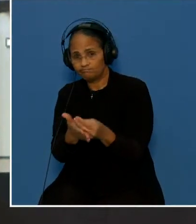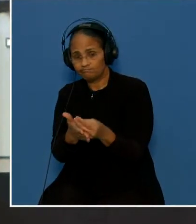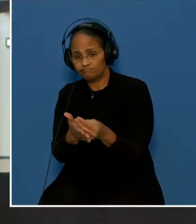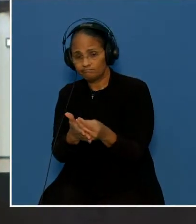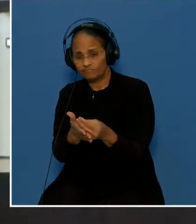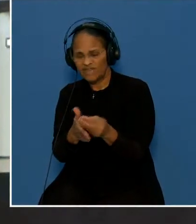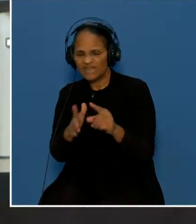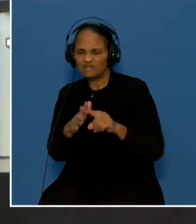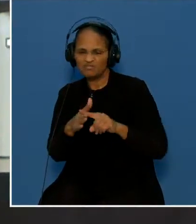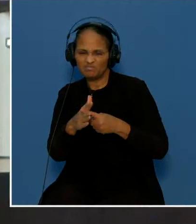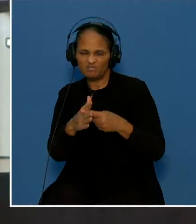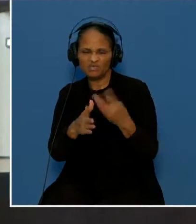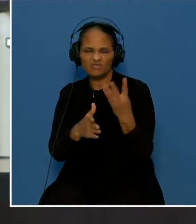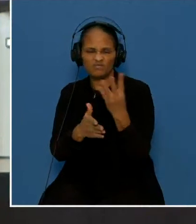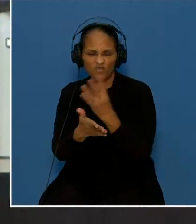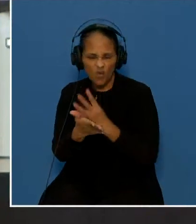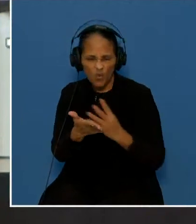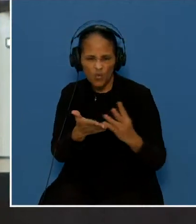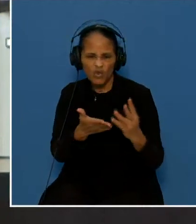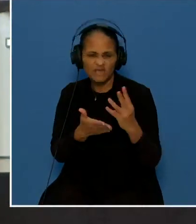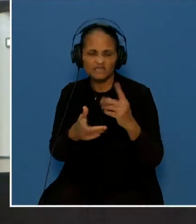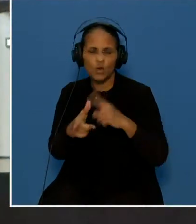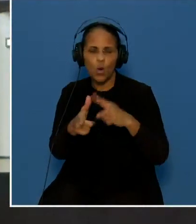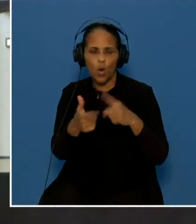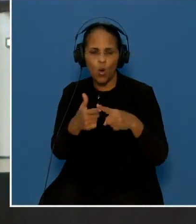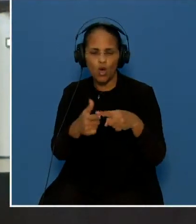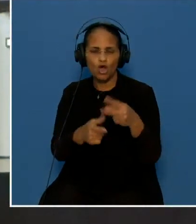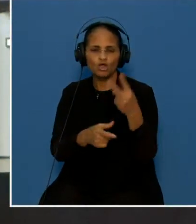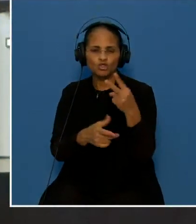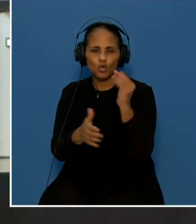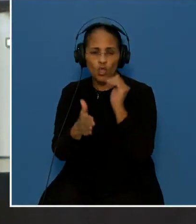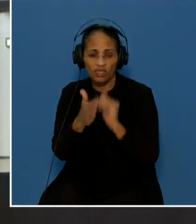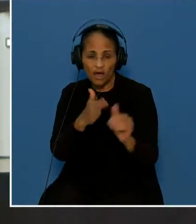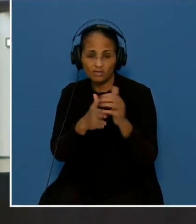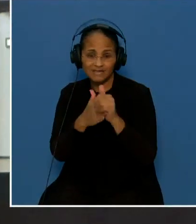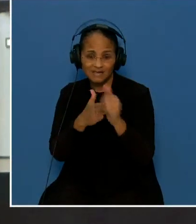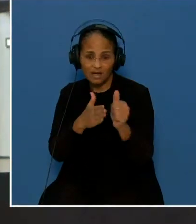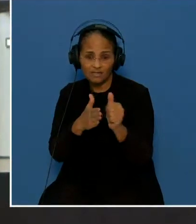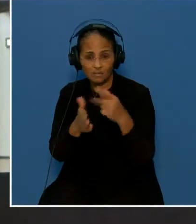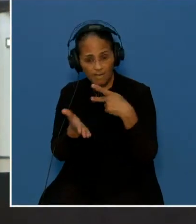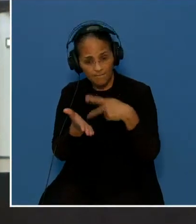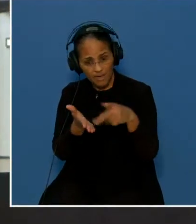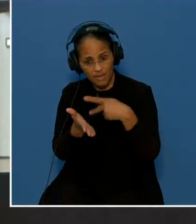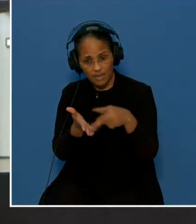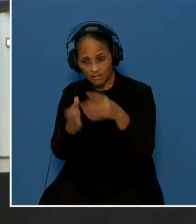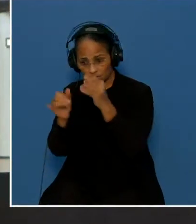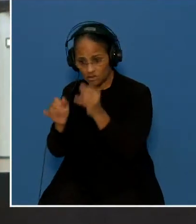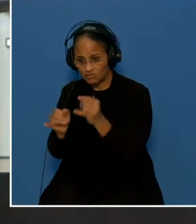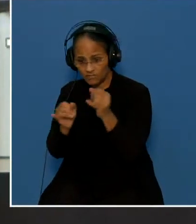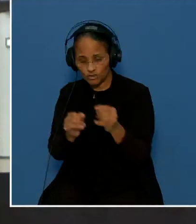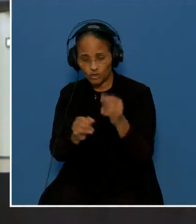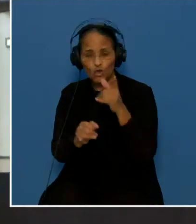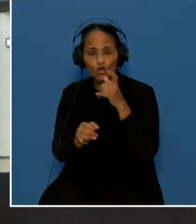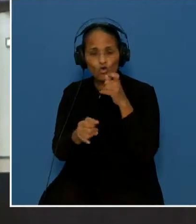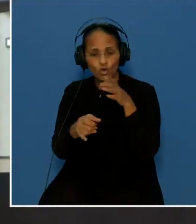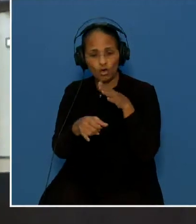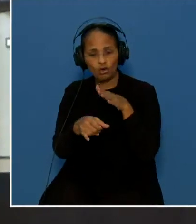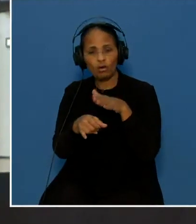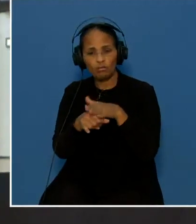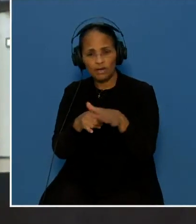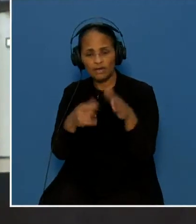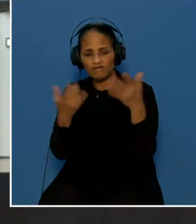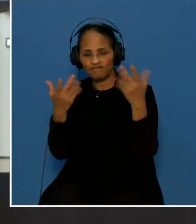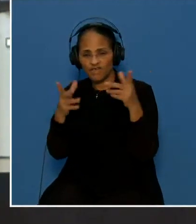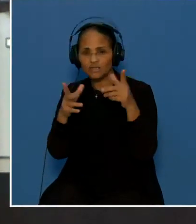The initial benefit for 4 weeks, or $2,000, has been paid to individuals who completed and submitted the